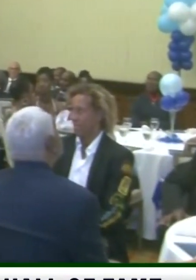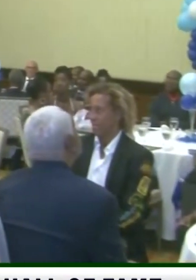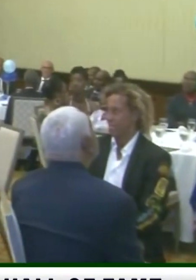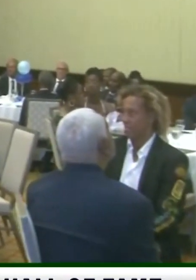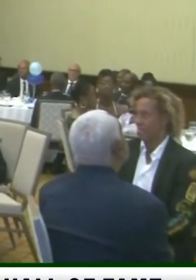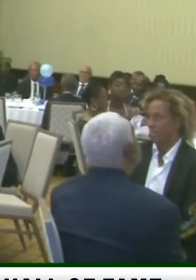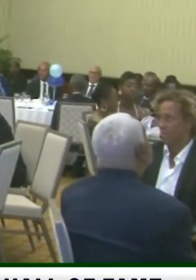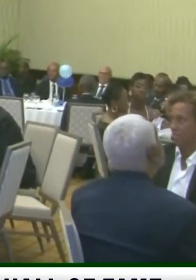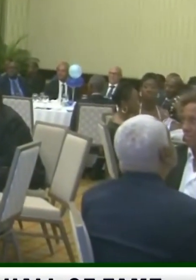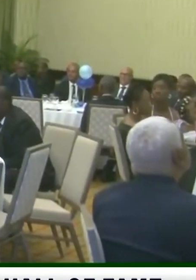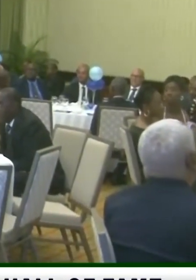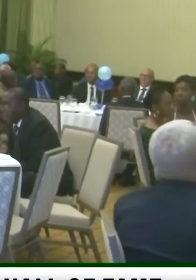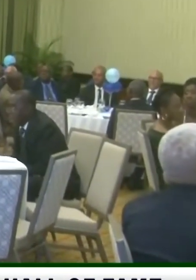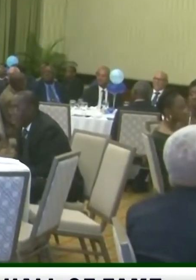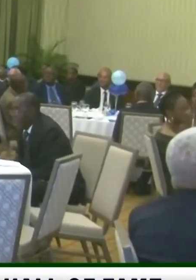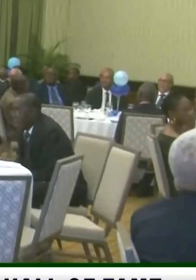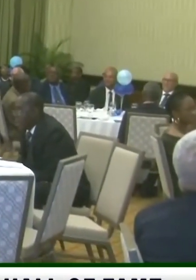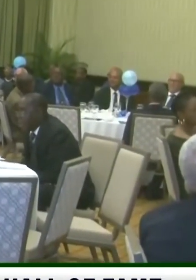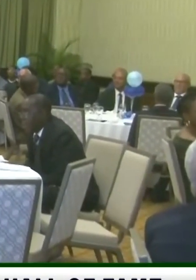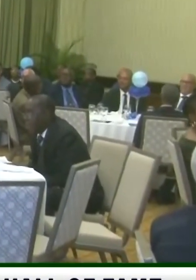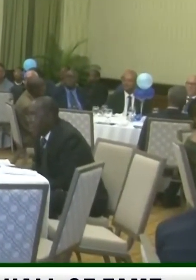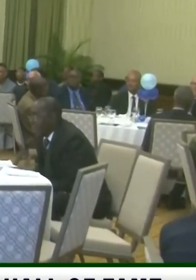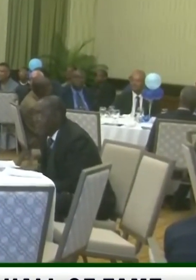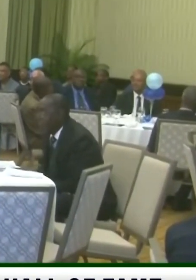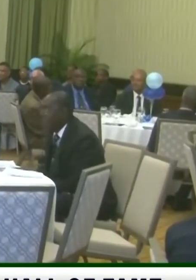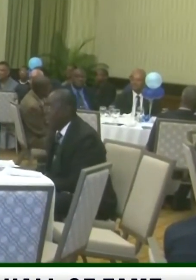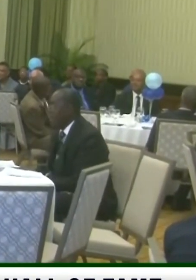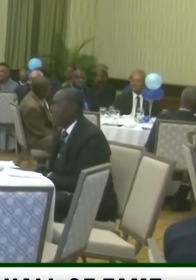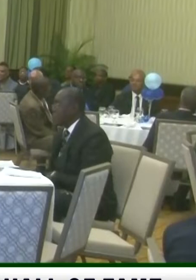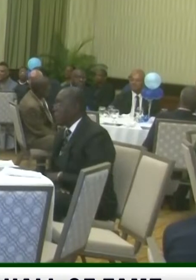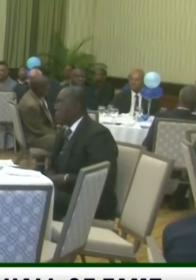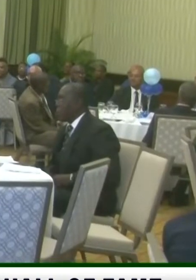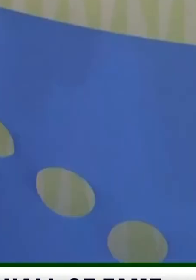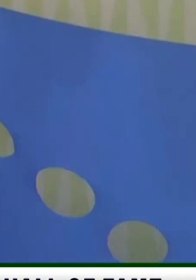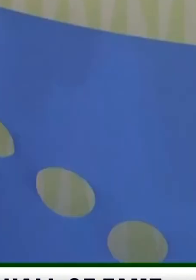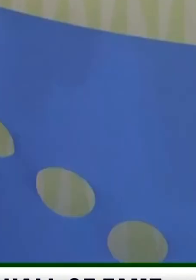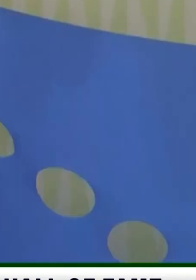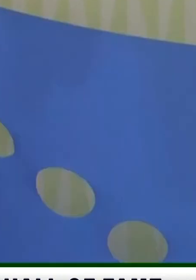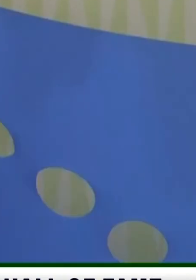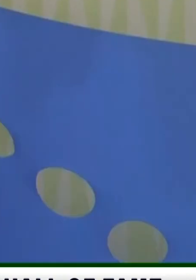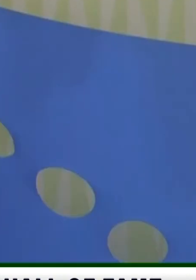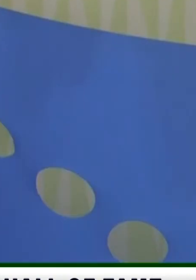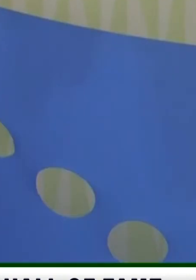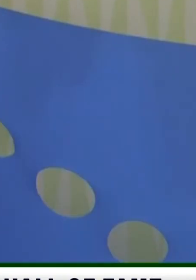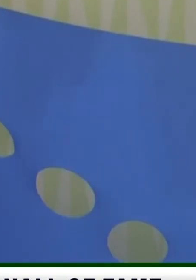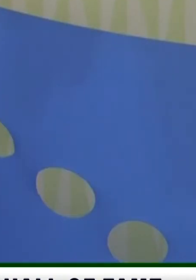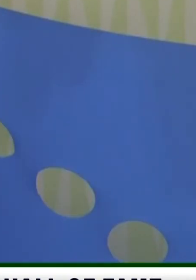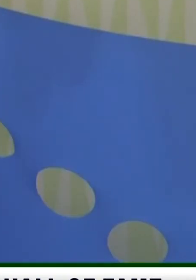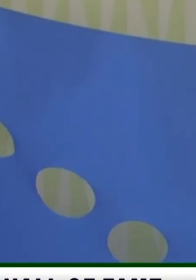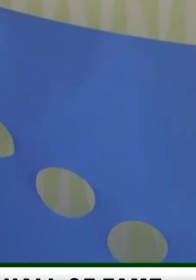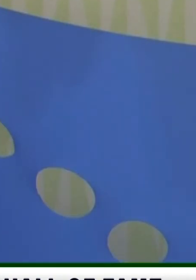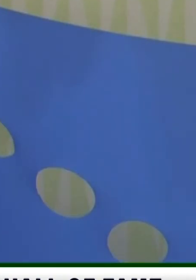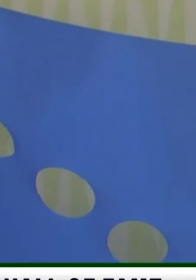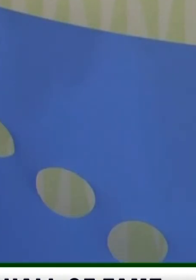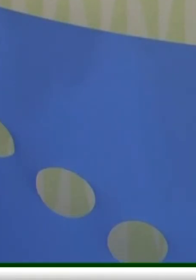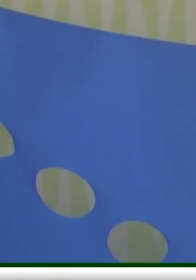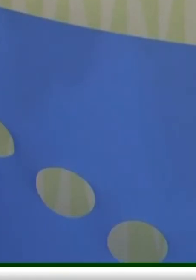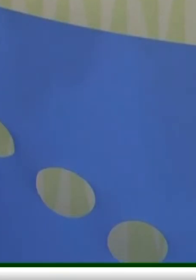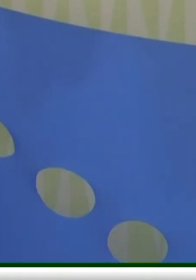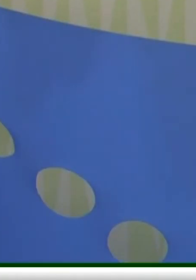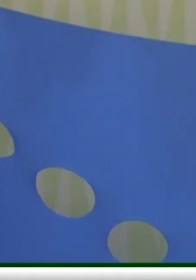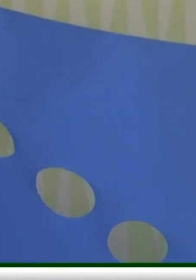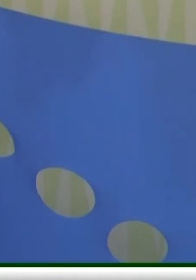between sports and academics makes a more rounded individual. At the lodge, one was just surrounded